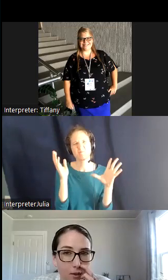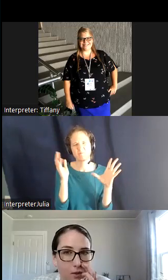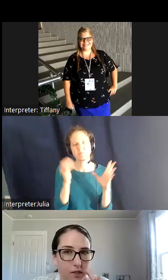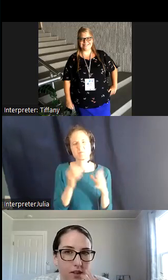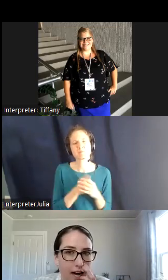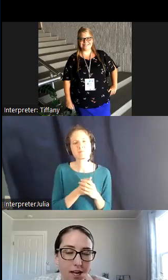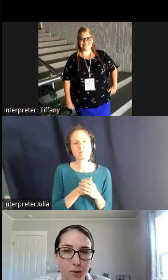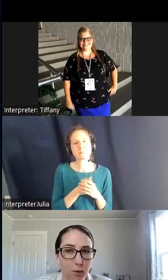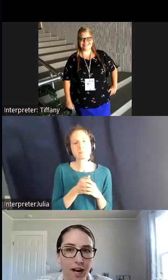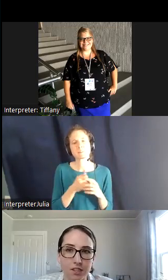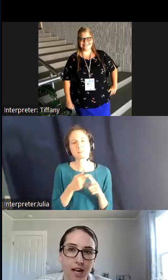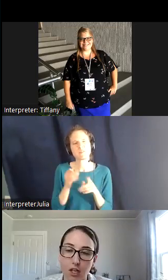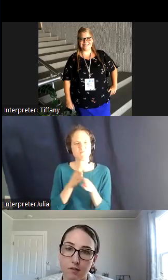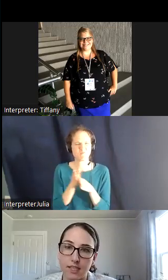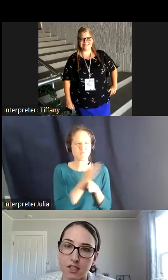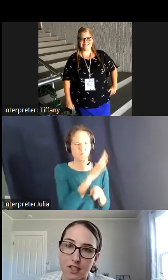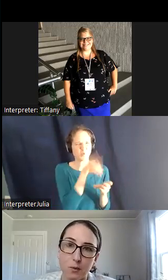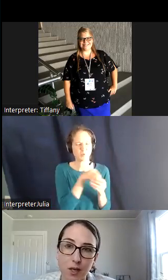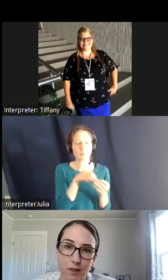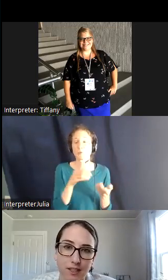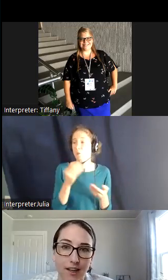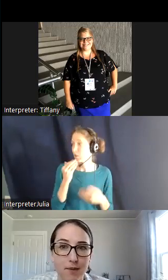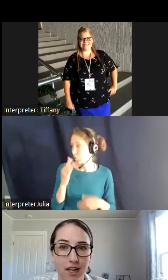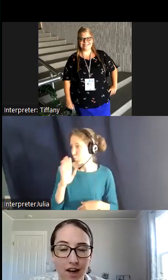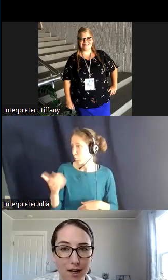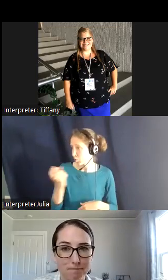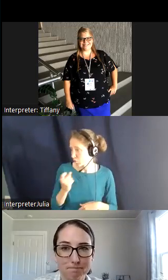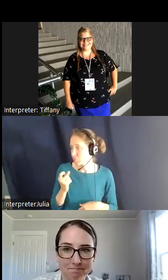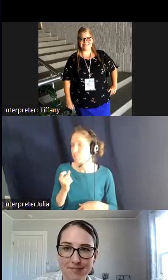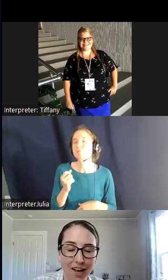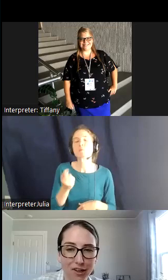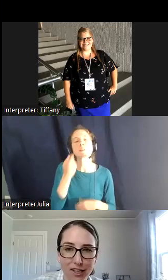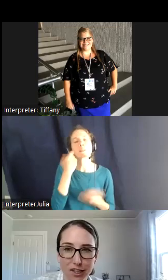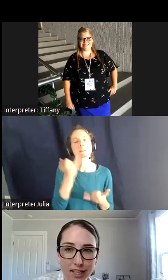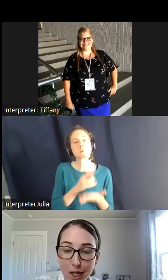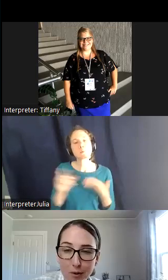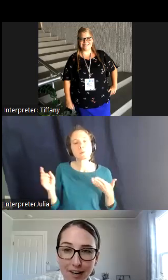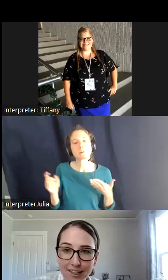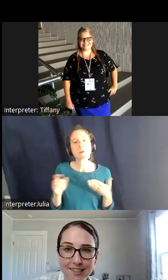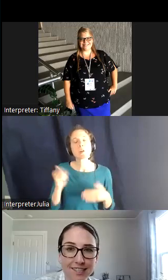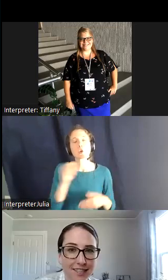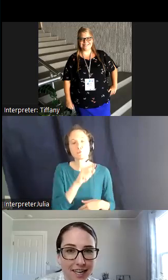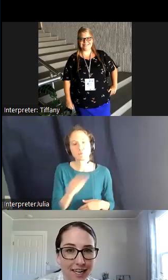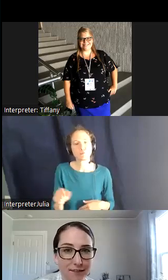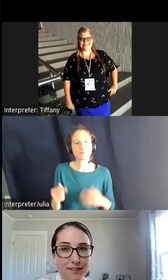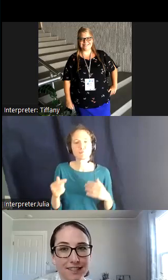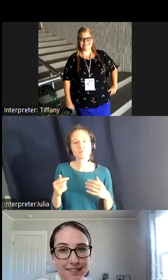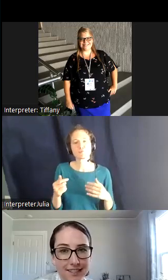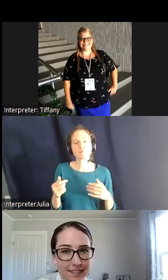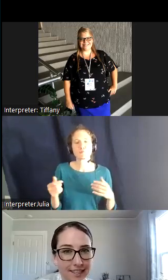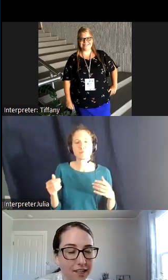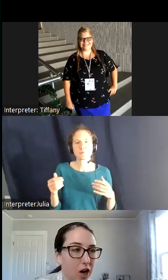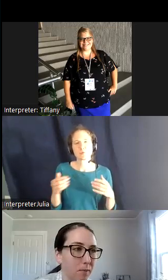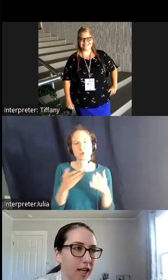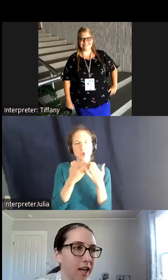Yeah, thank you so much for that. We were actually having conversations this week with some other integrated care providers to kind of discuss